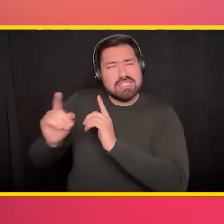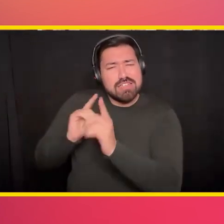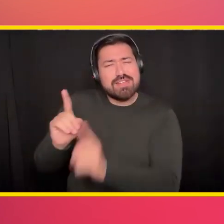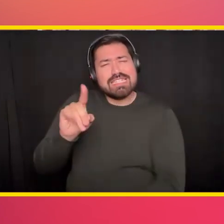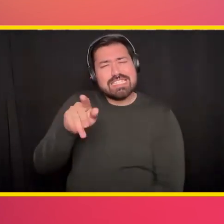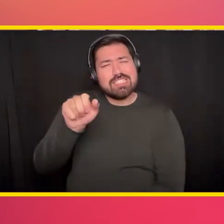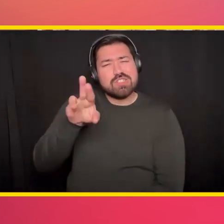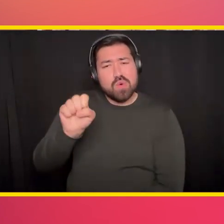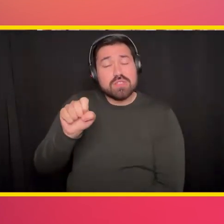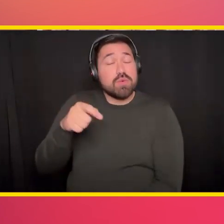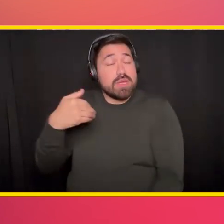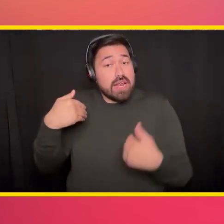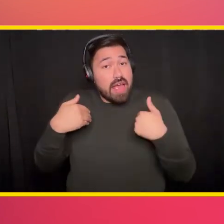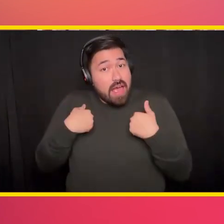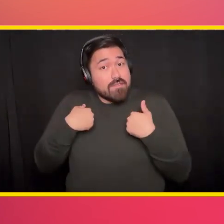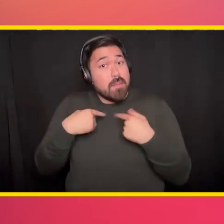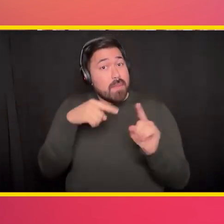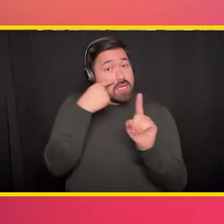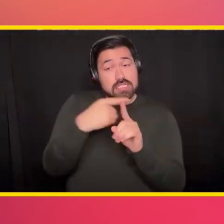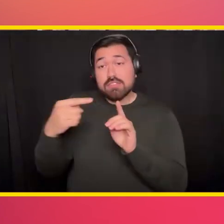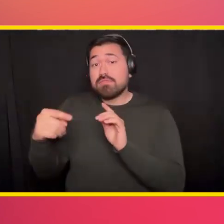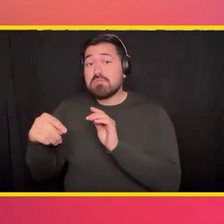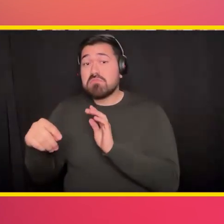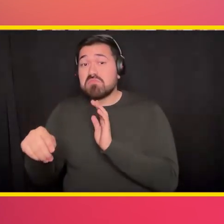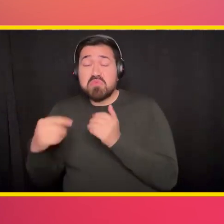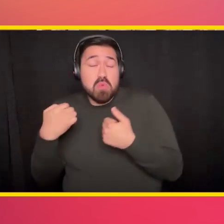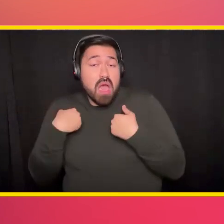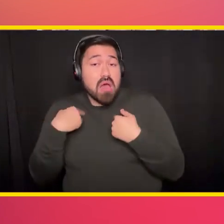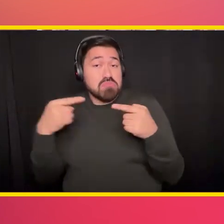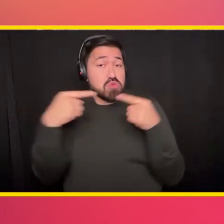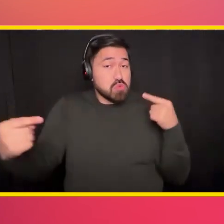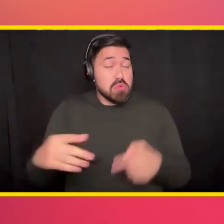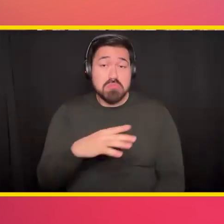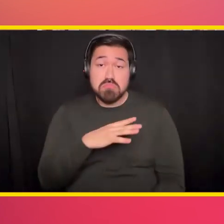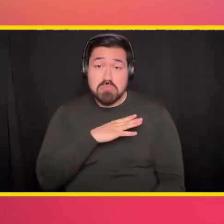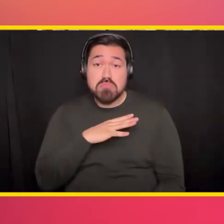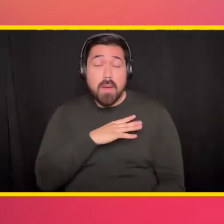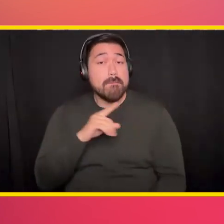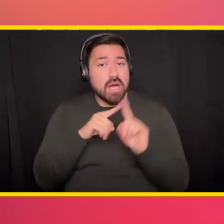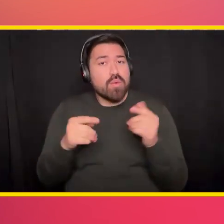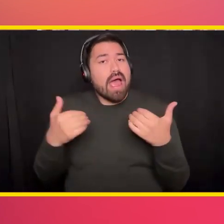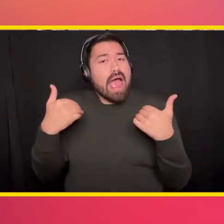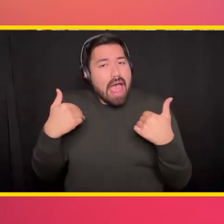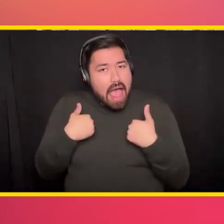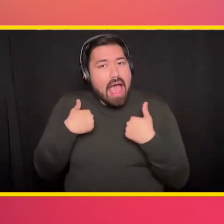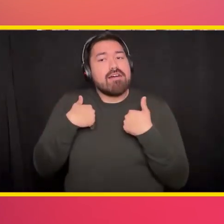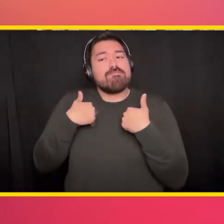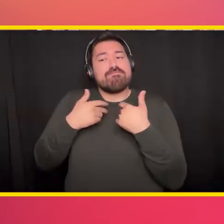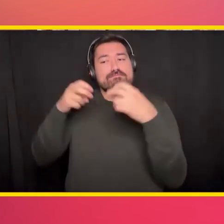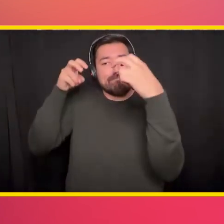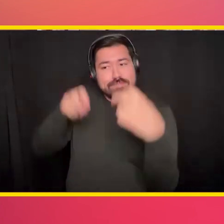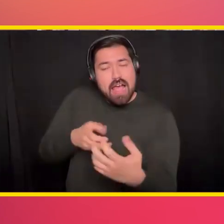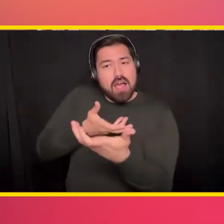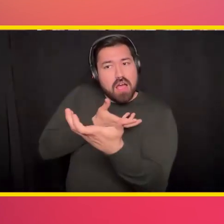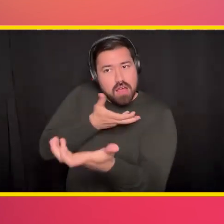have conflict and positive conflict. You can disagree, but to have conversation over positive discourse,